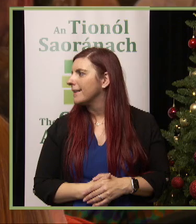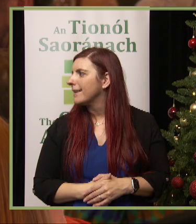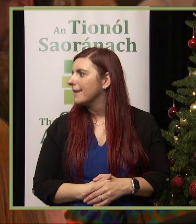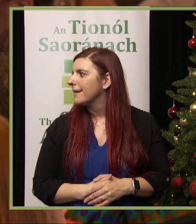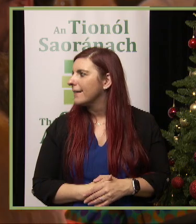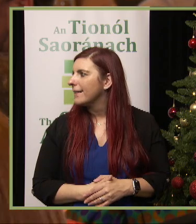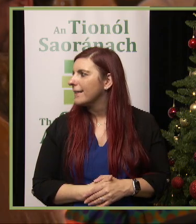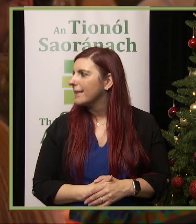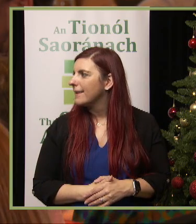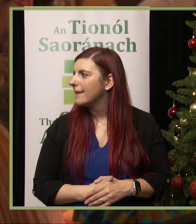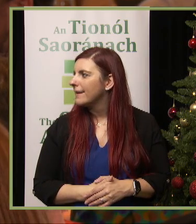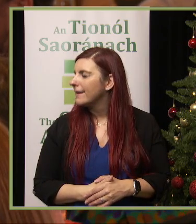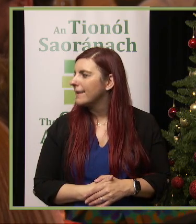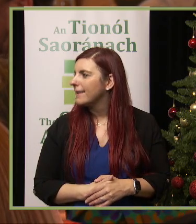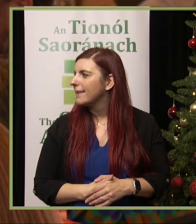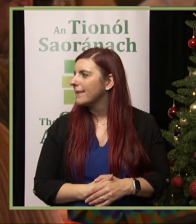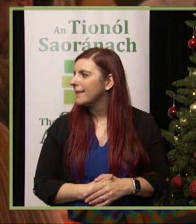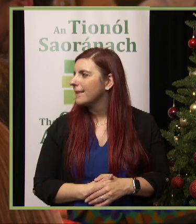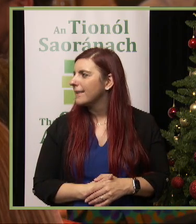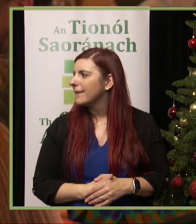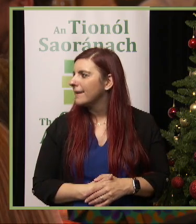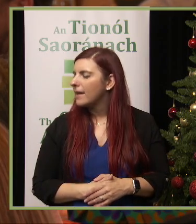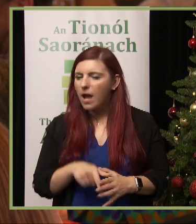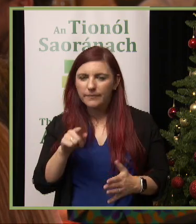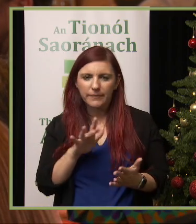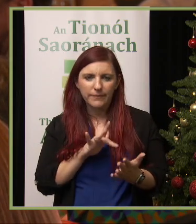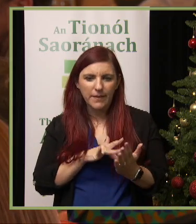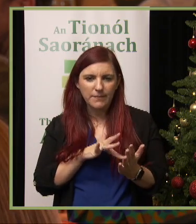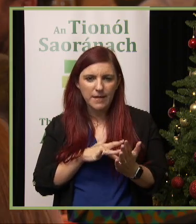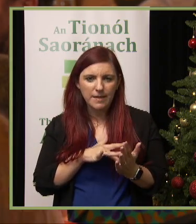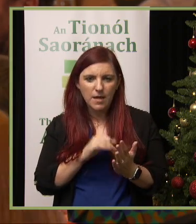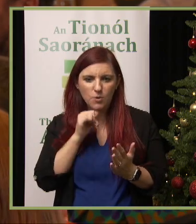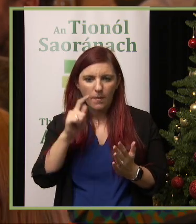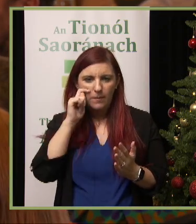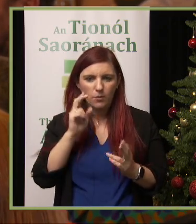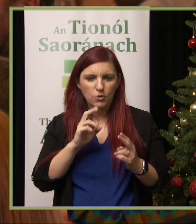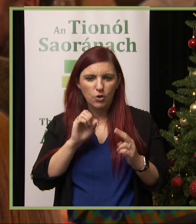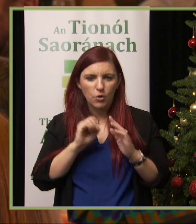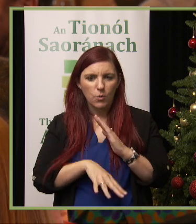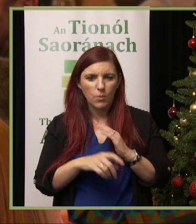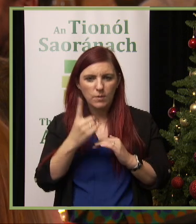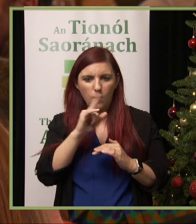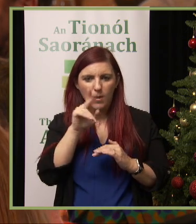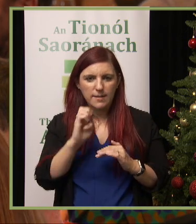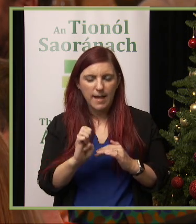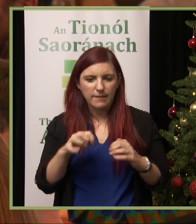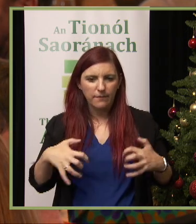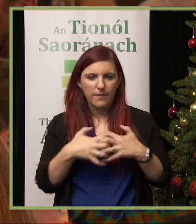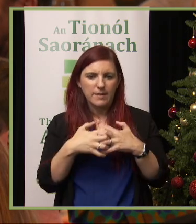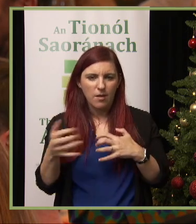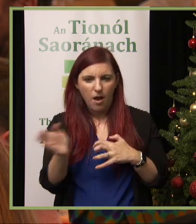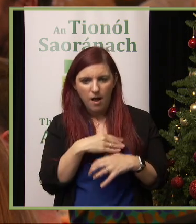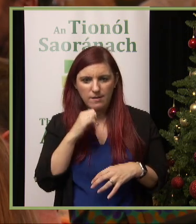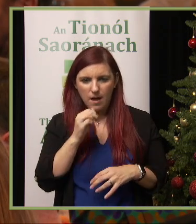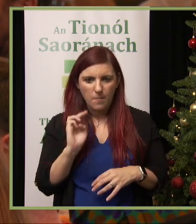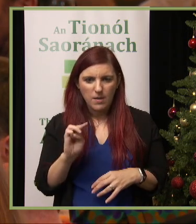Sorry. Don't apologise. On 15, so I don't think we should lose the one-size-fits-all approach is no longer feasible because